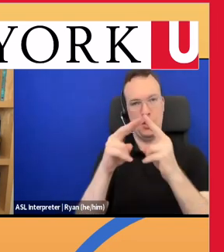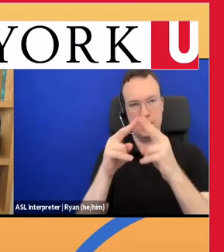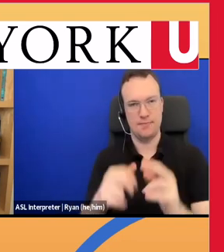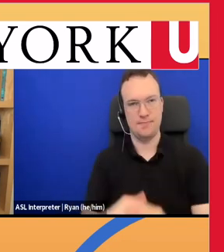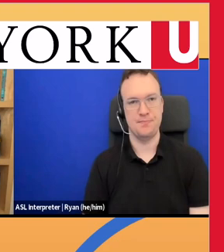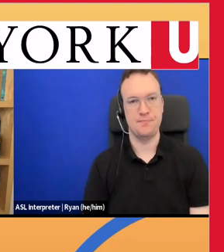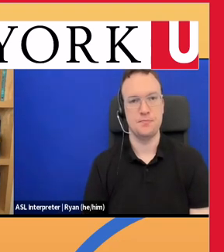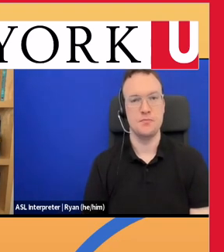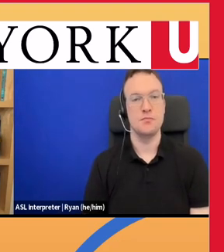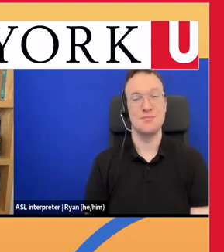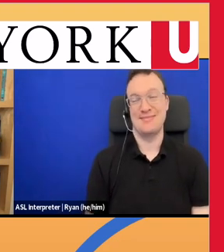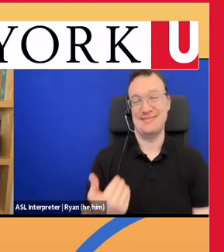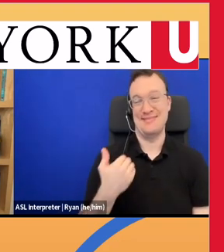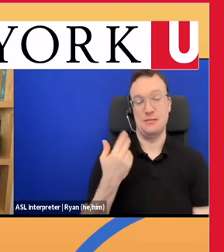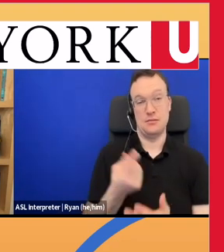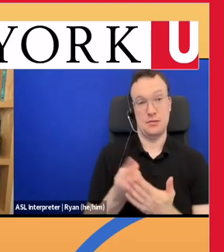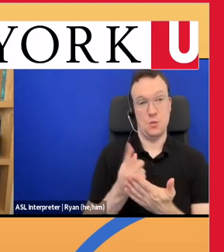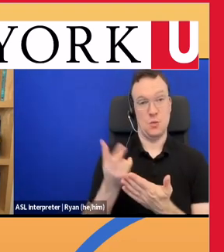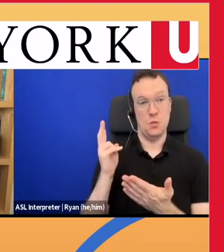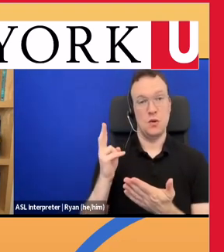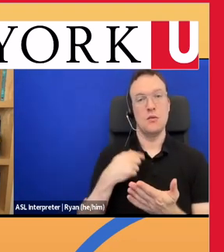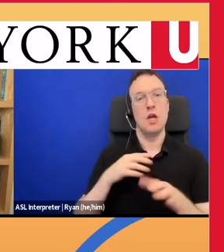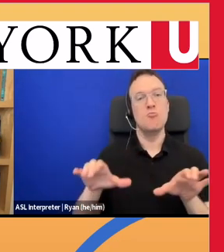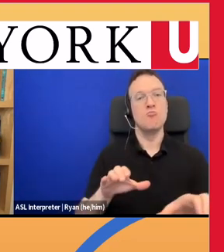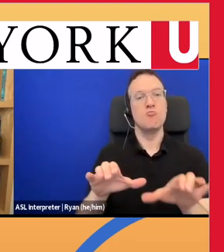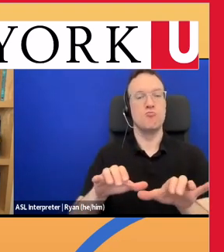Most recently, last week or 2 weeks ago when I was doing this,